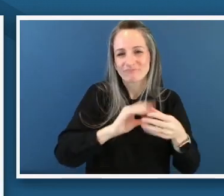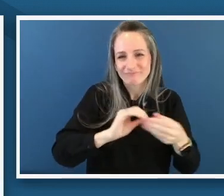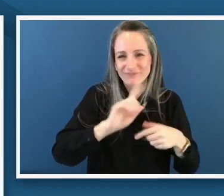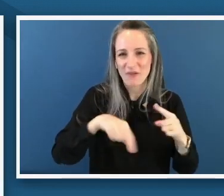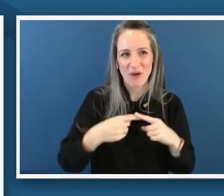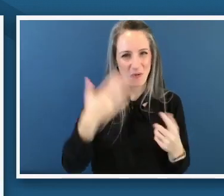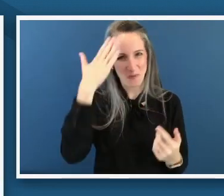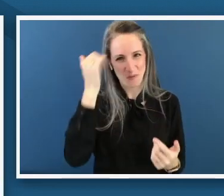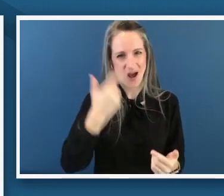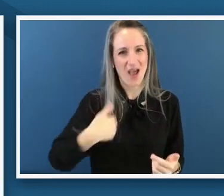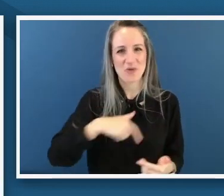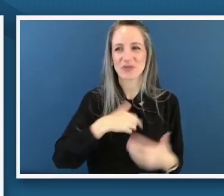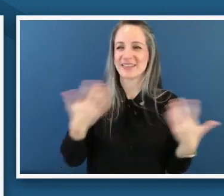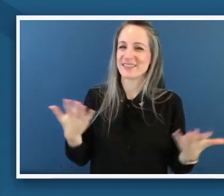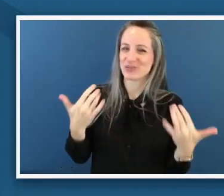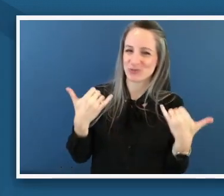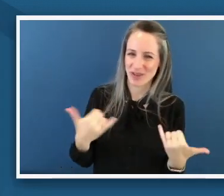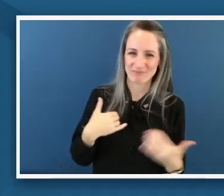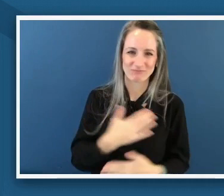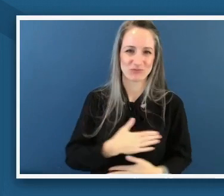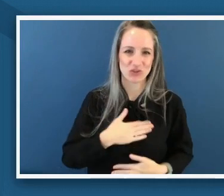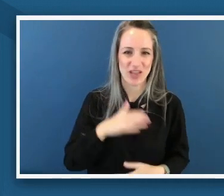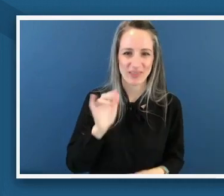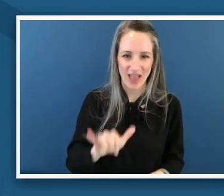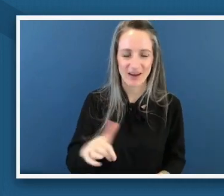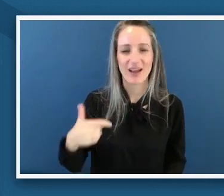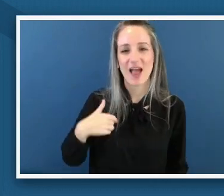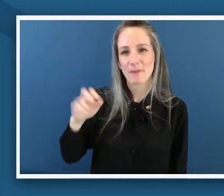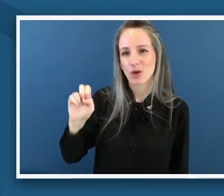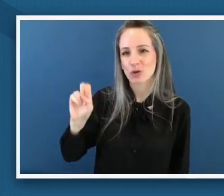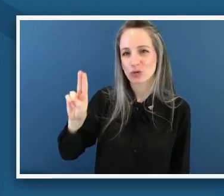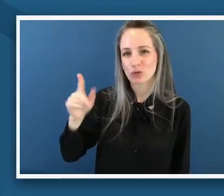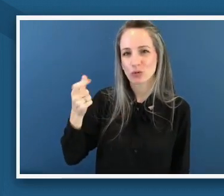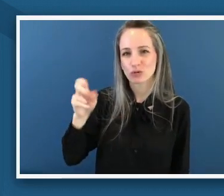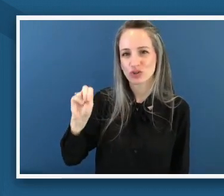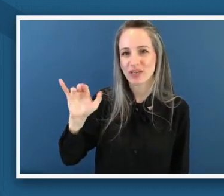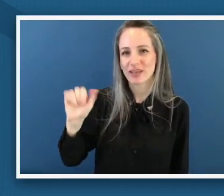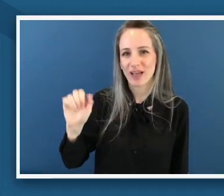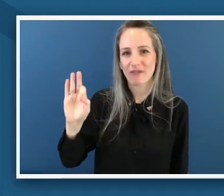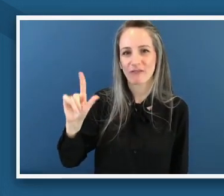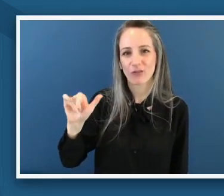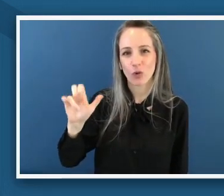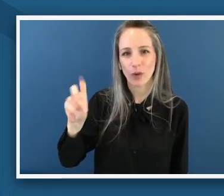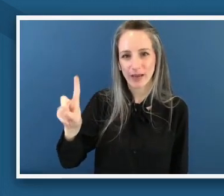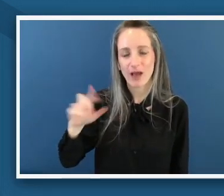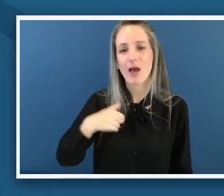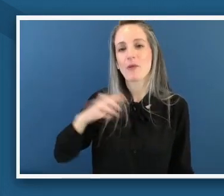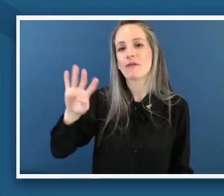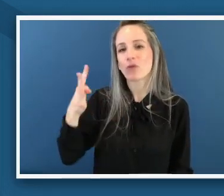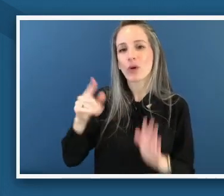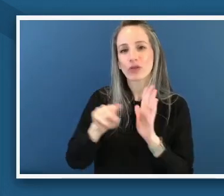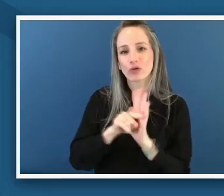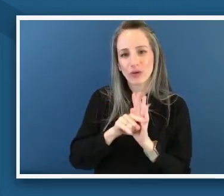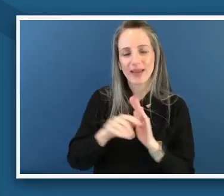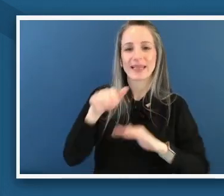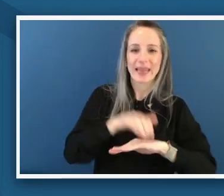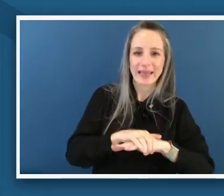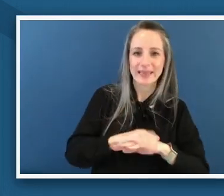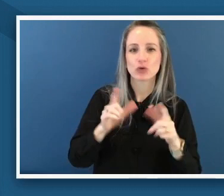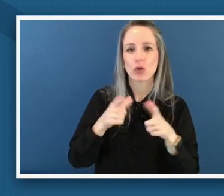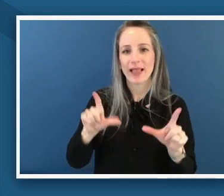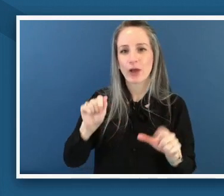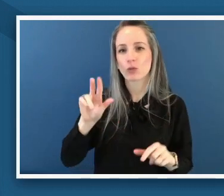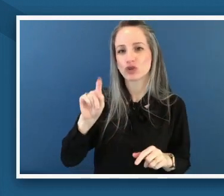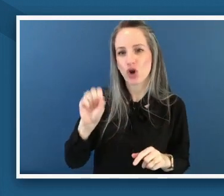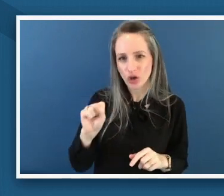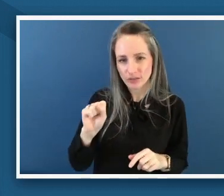I really appreciate it. My name is Eugenia Floyd, and I am a 4th grade English language arts teacher in this beautiful state of